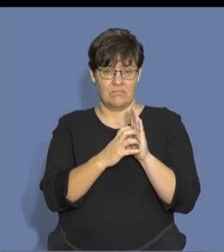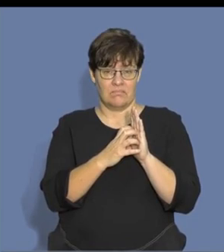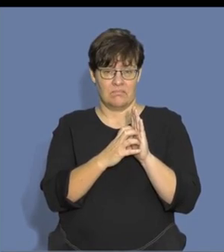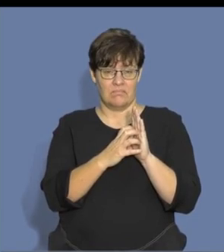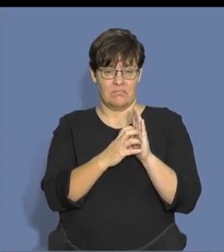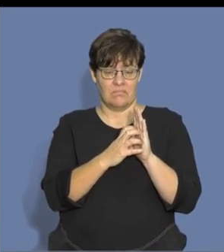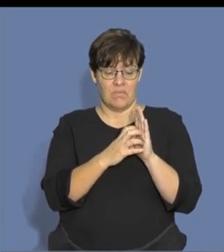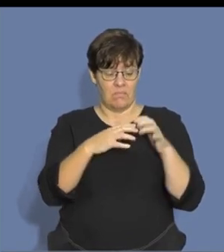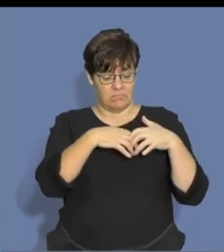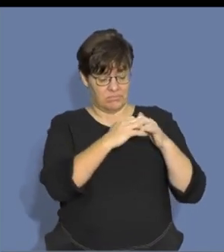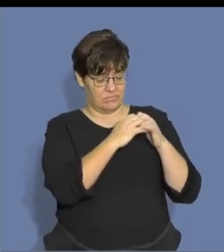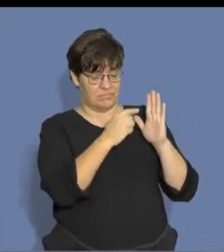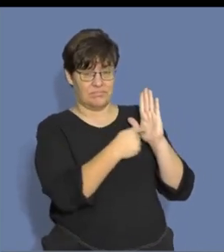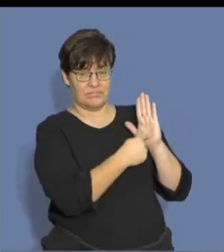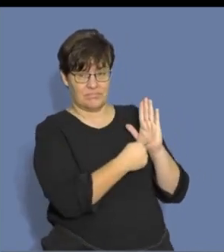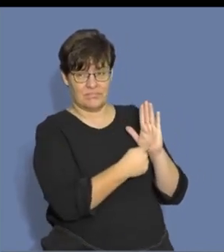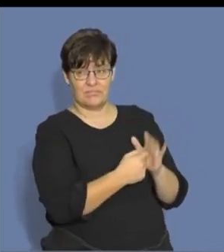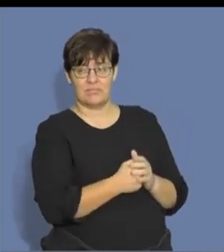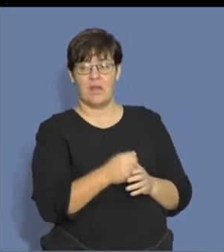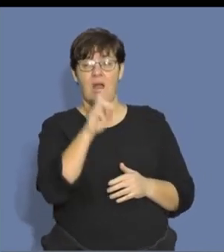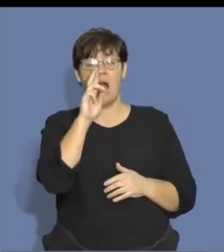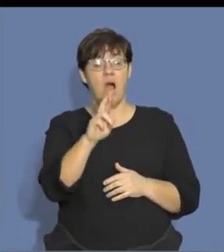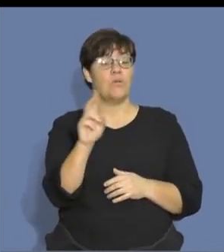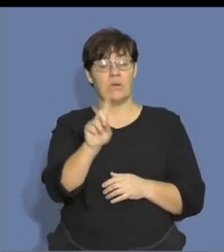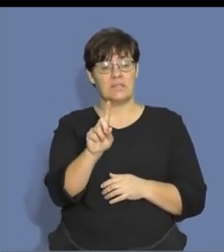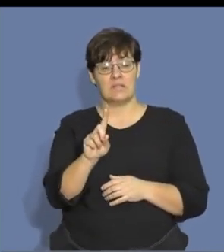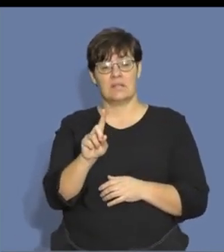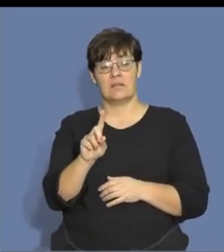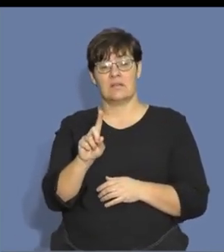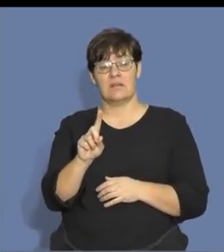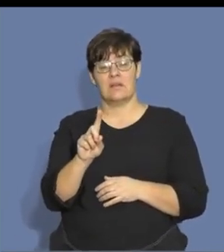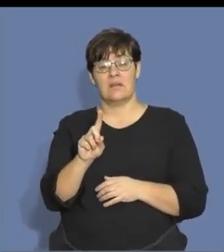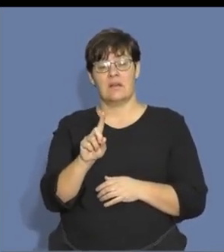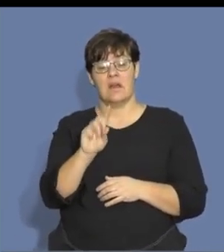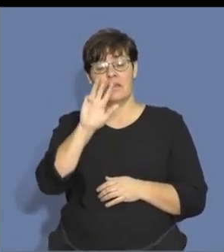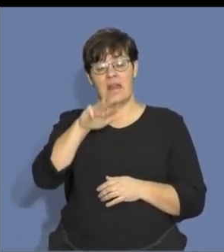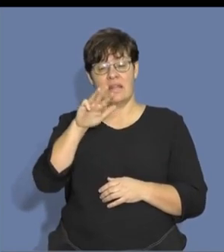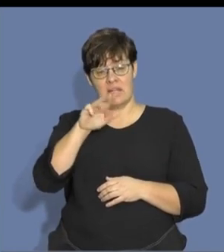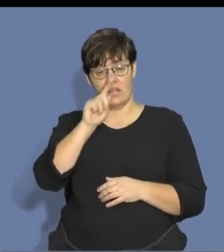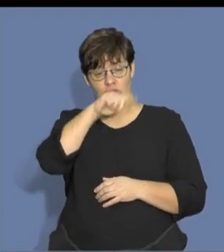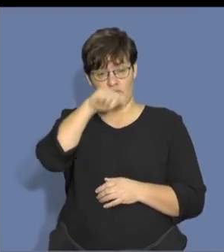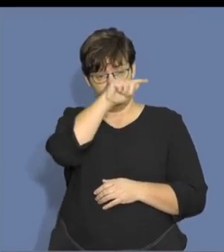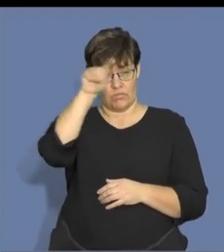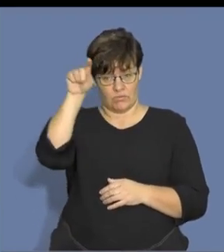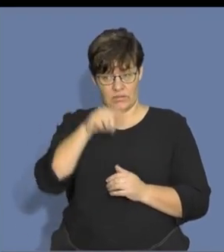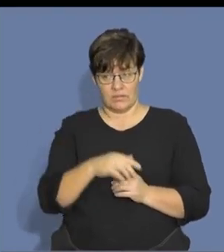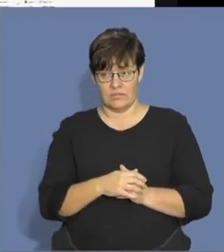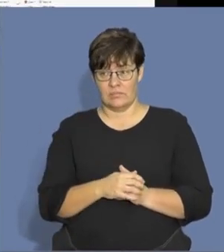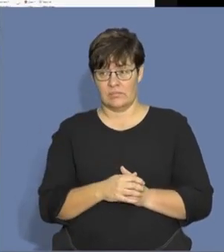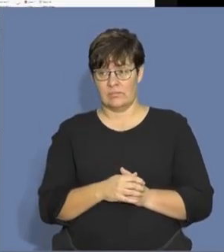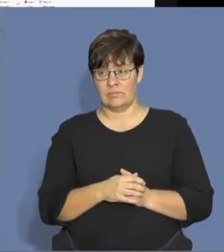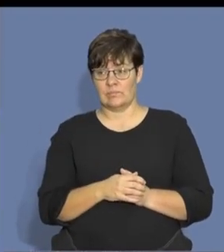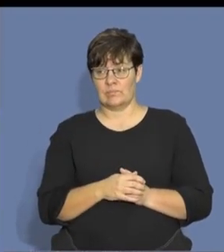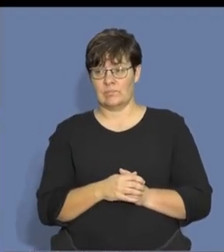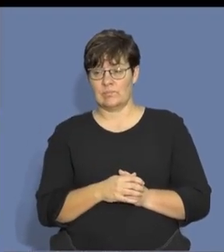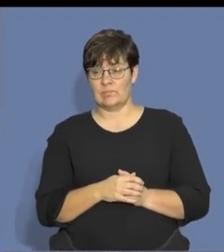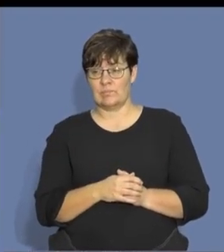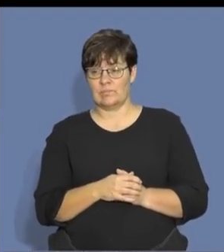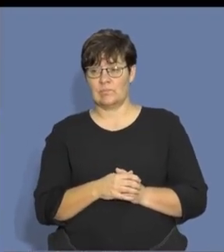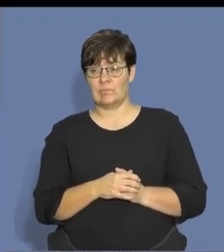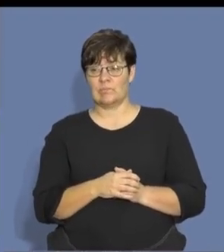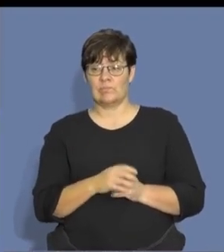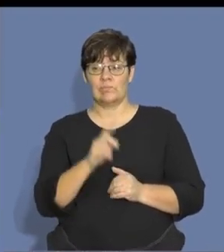graph, right? So what is my radius? Well, my radius is going to be the square root of 19. So let's go back to my calculator and